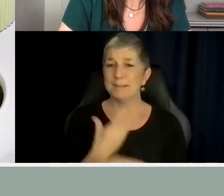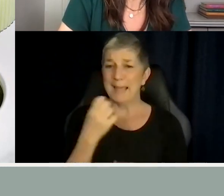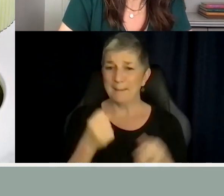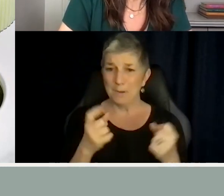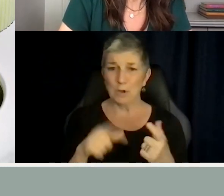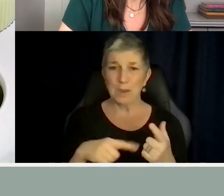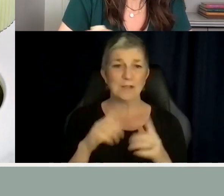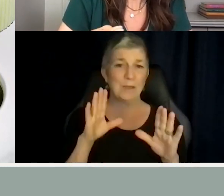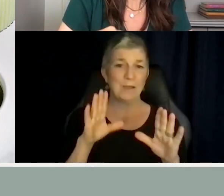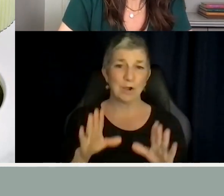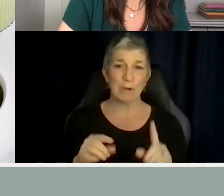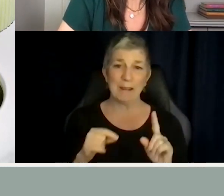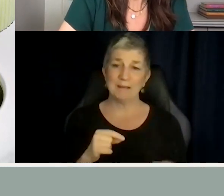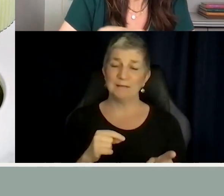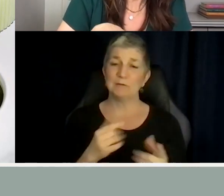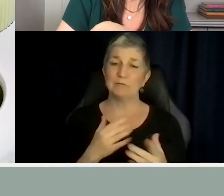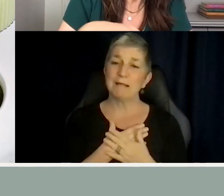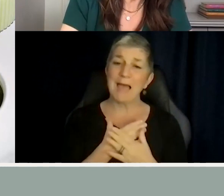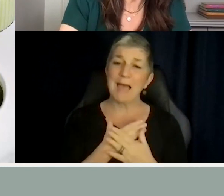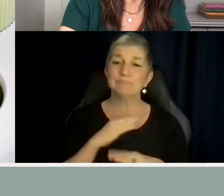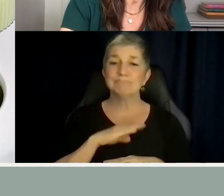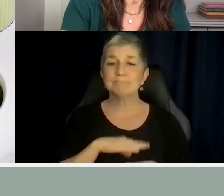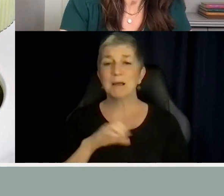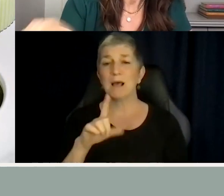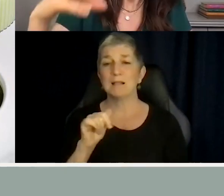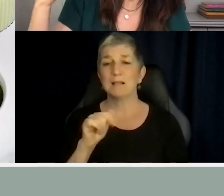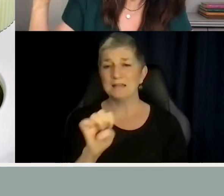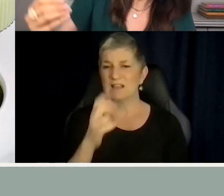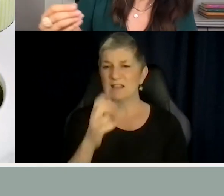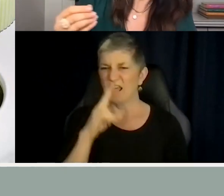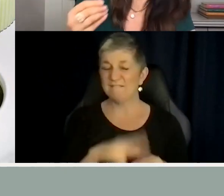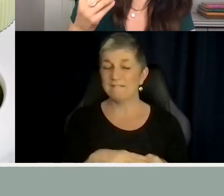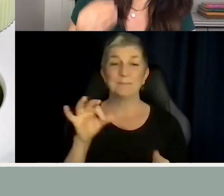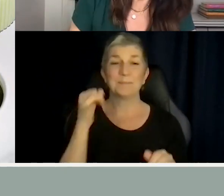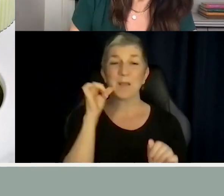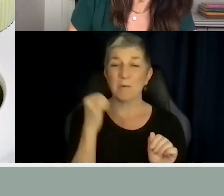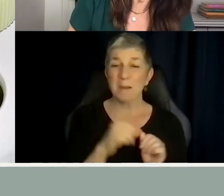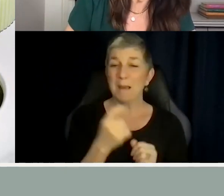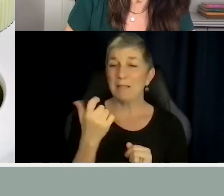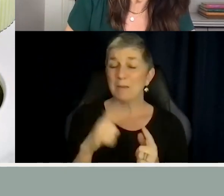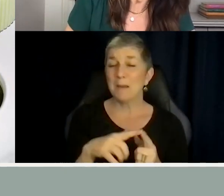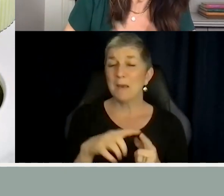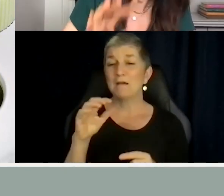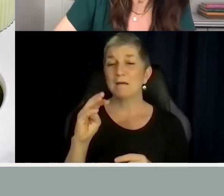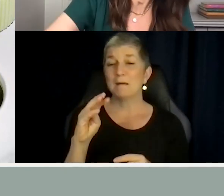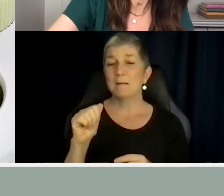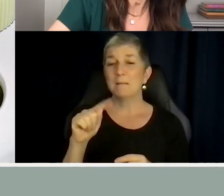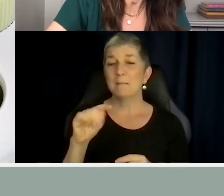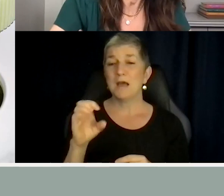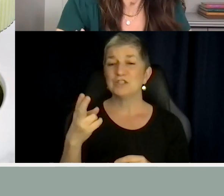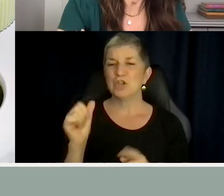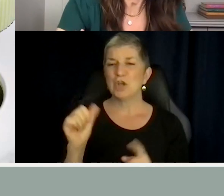a great relaxing latte. It's a lot of fun. It reminds me a little bit of matcha, but it's